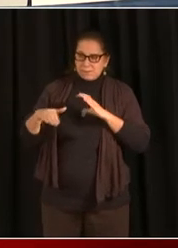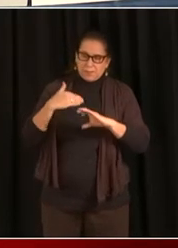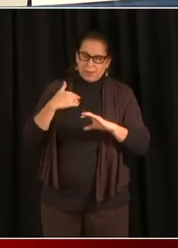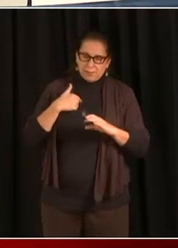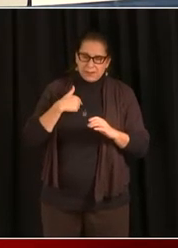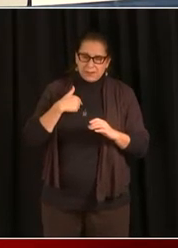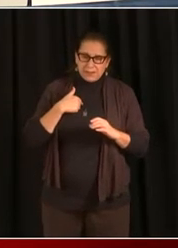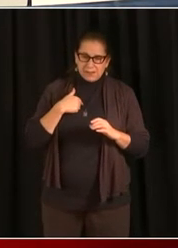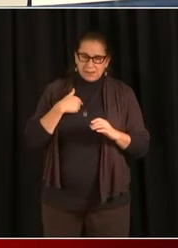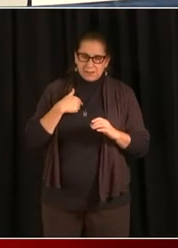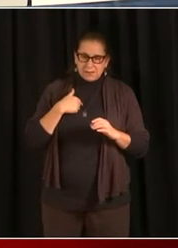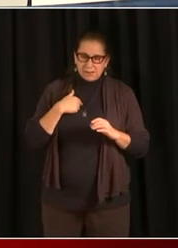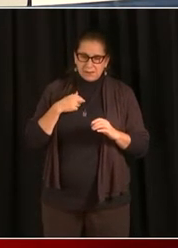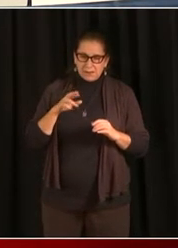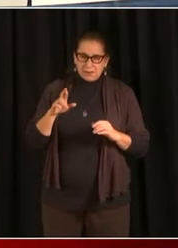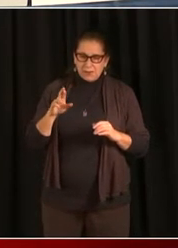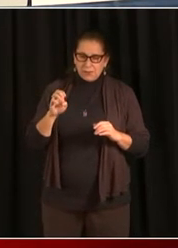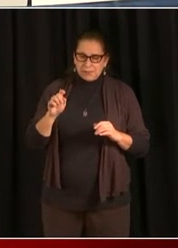at